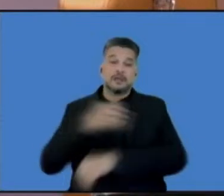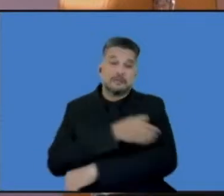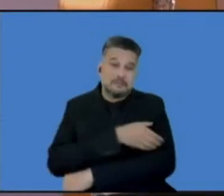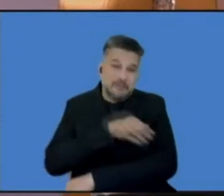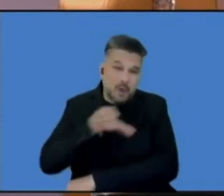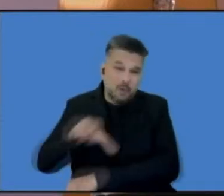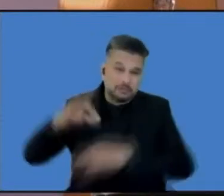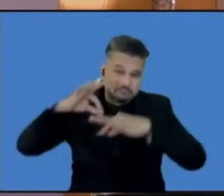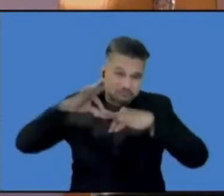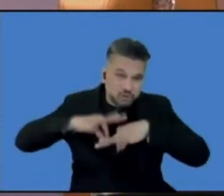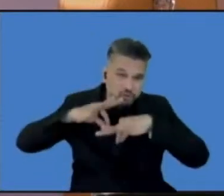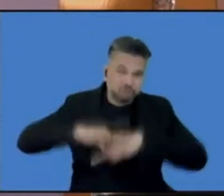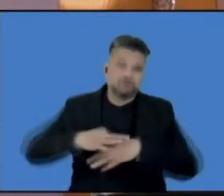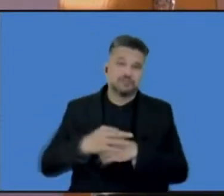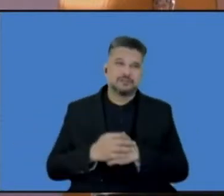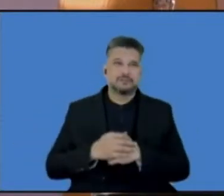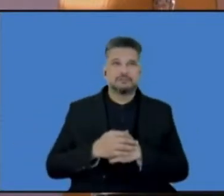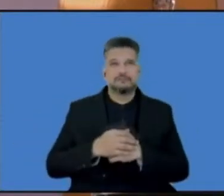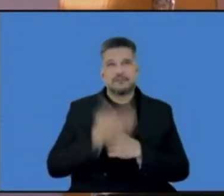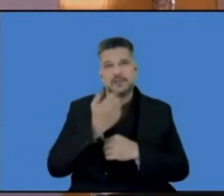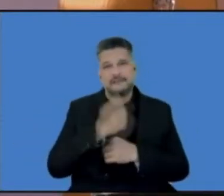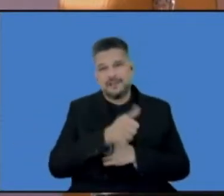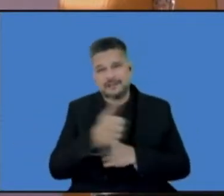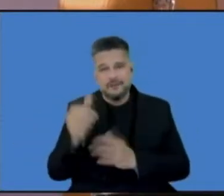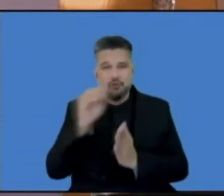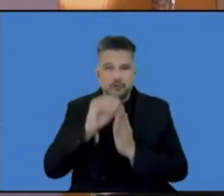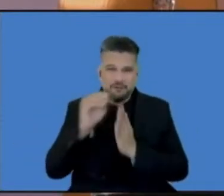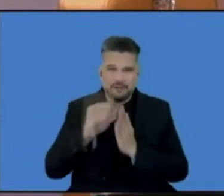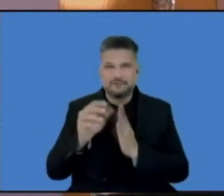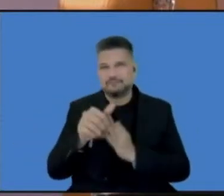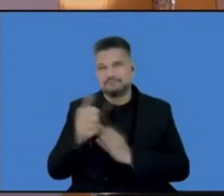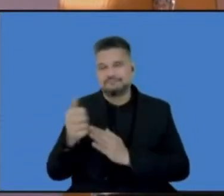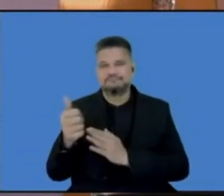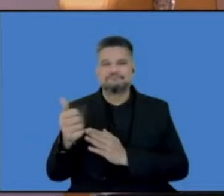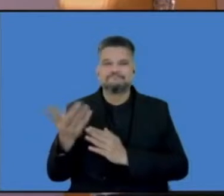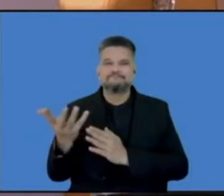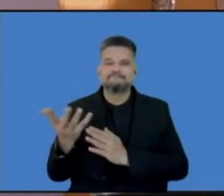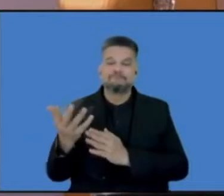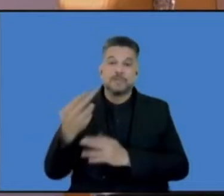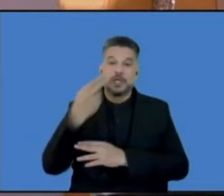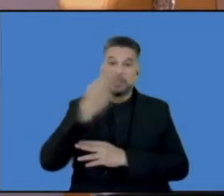have agencies, which is now turned into a Ministry for the Promotion of Indonesia's